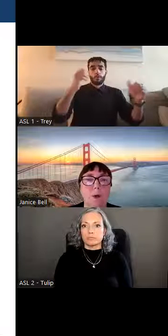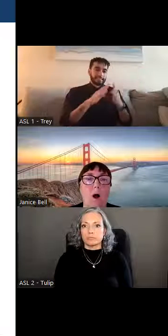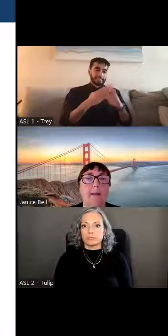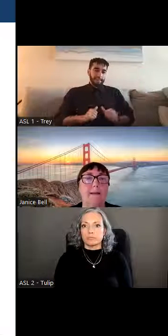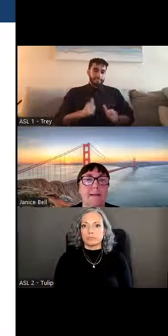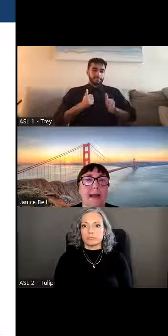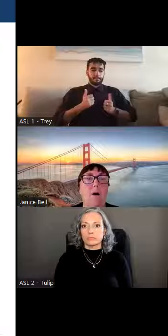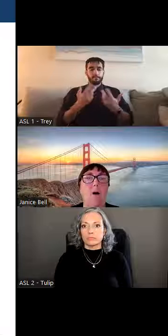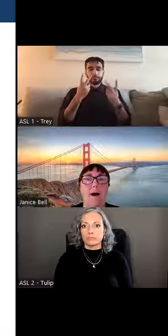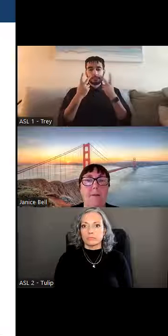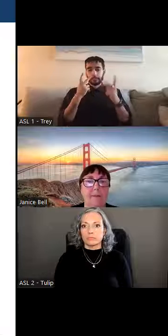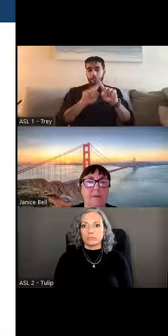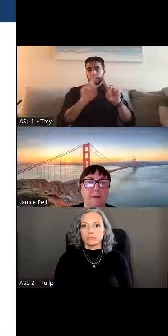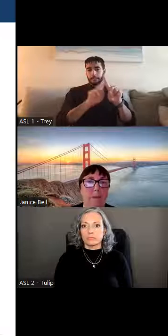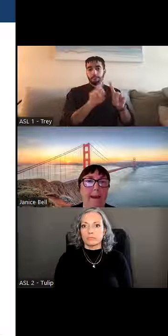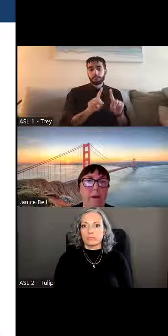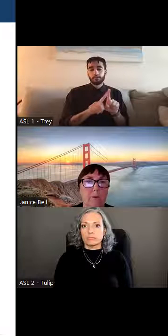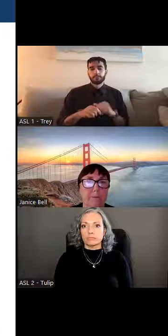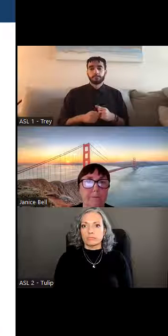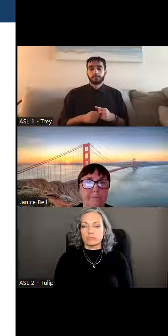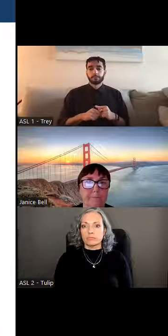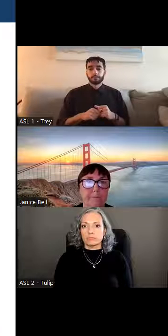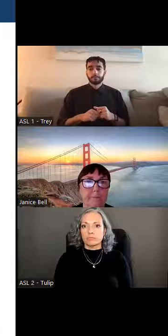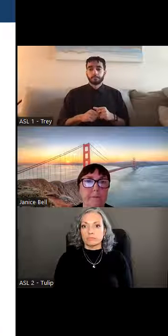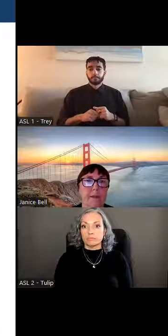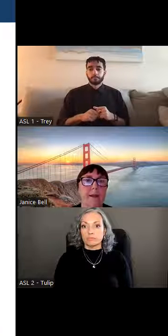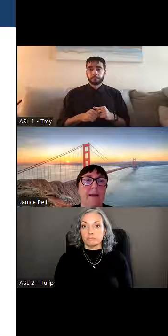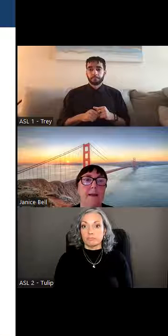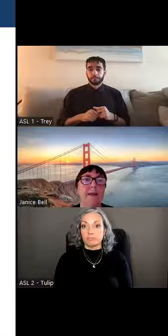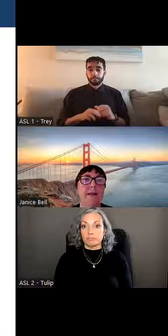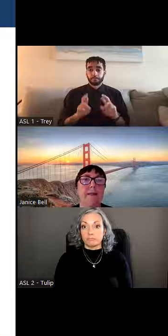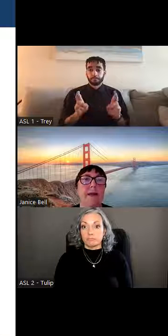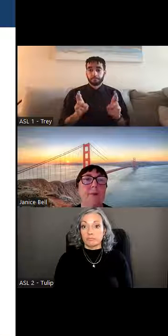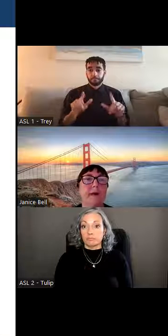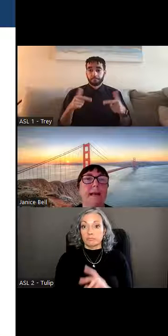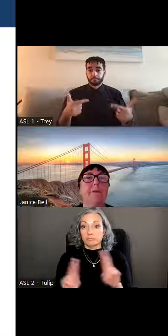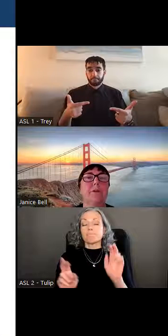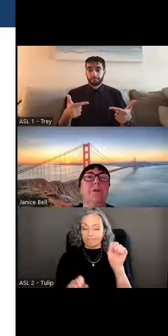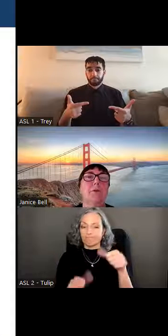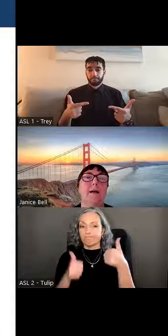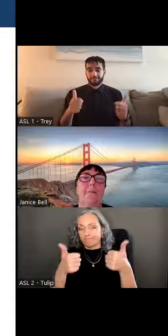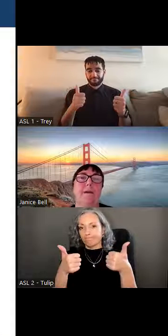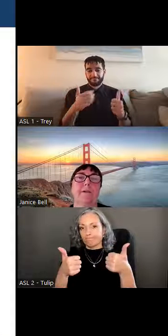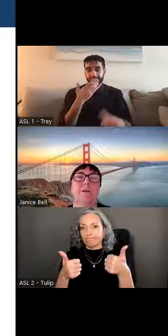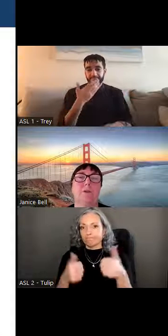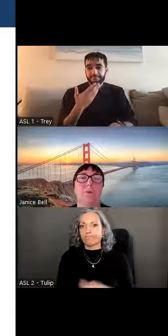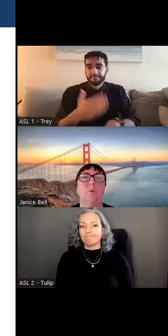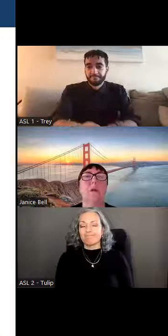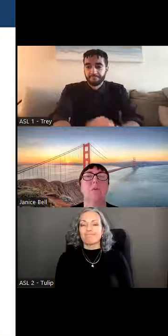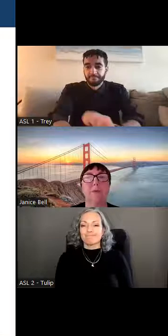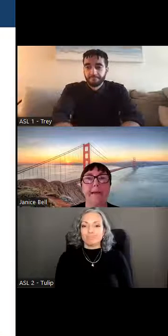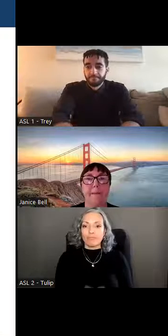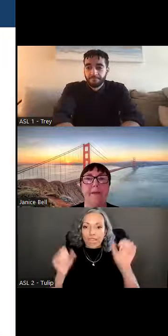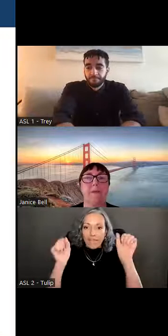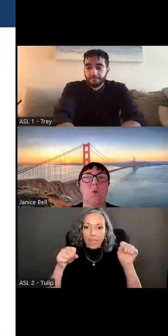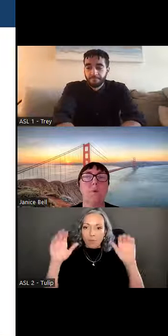some inequalities in how these things play out. In the next slide, we were able to do a comparison to